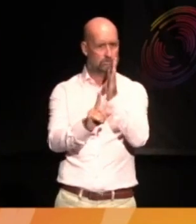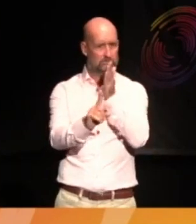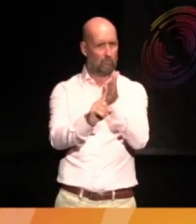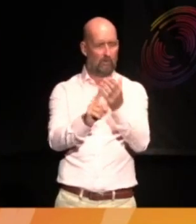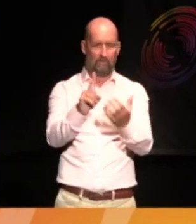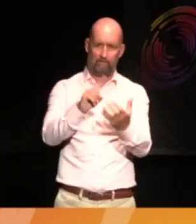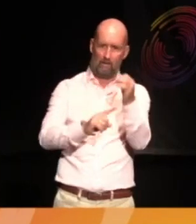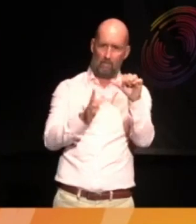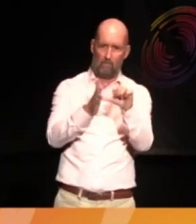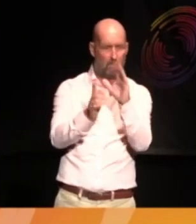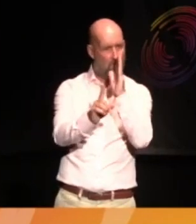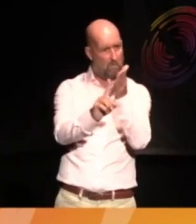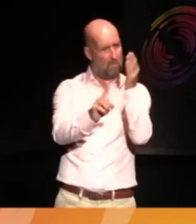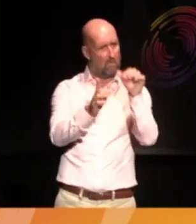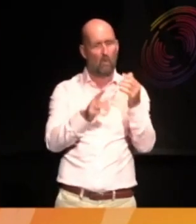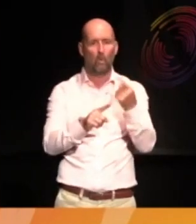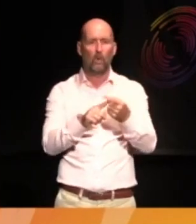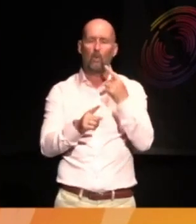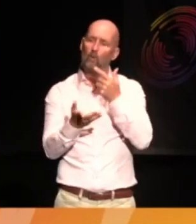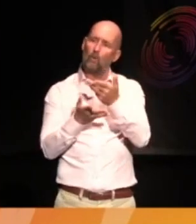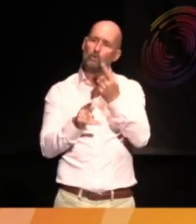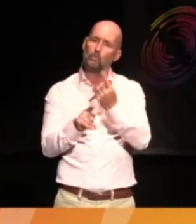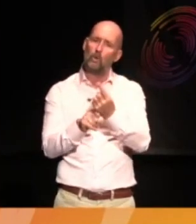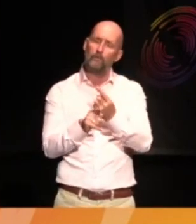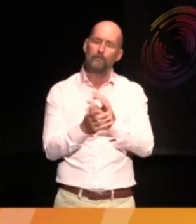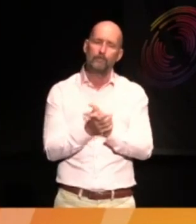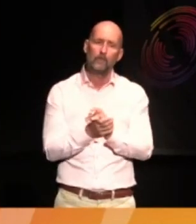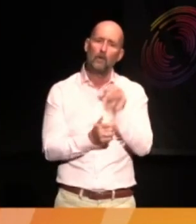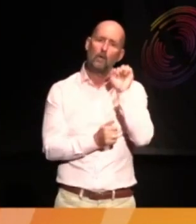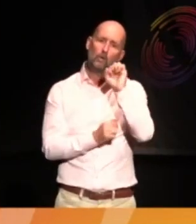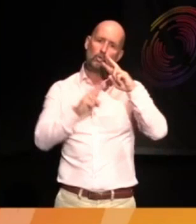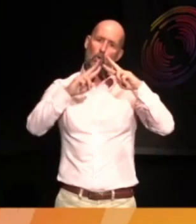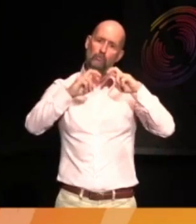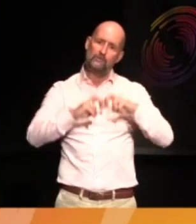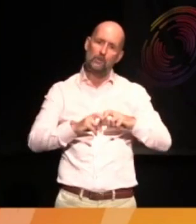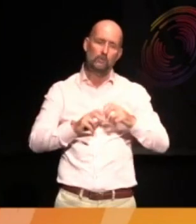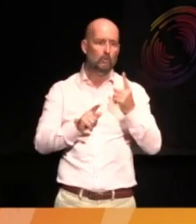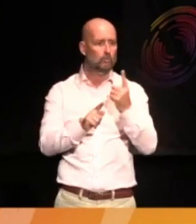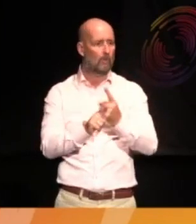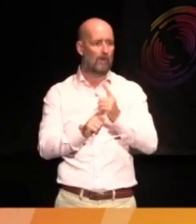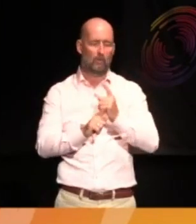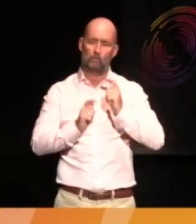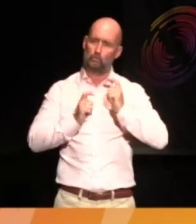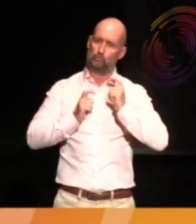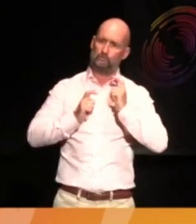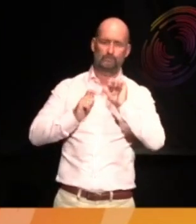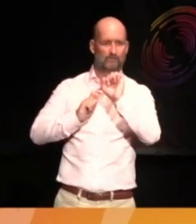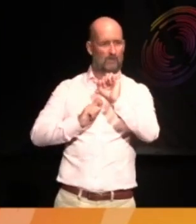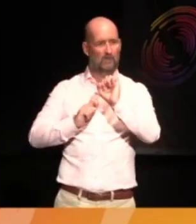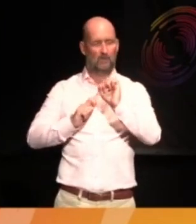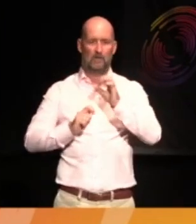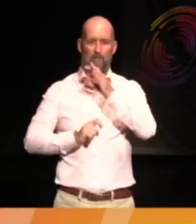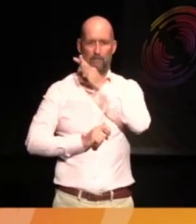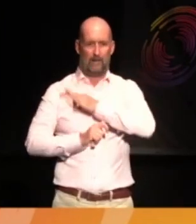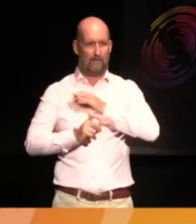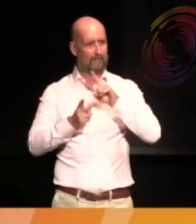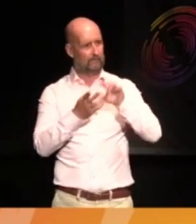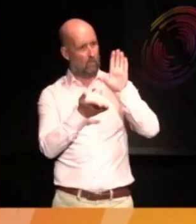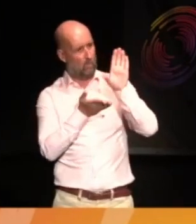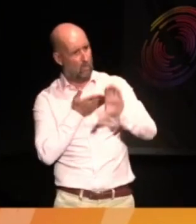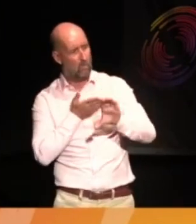talking. And so in your research into social security systems for the sick and disabled